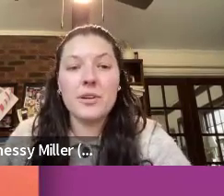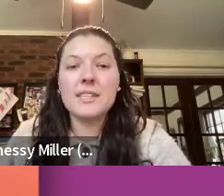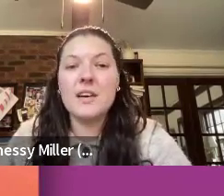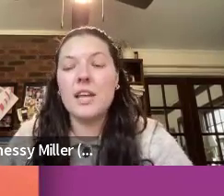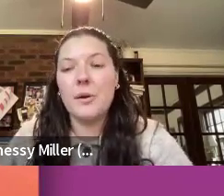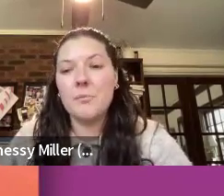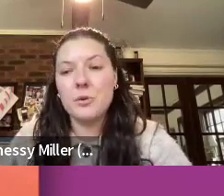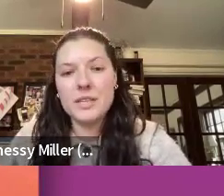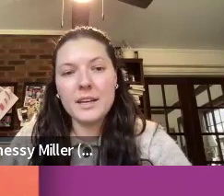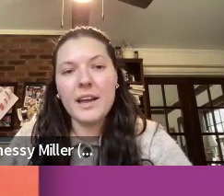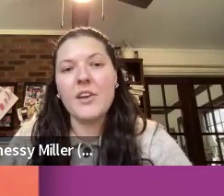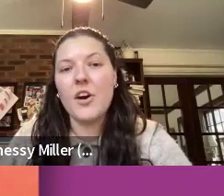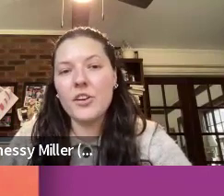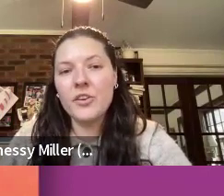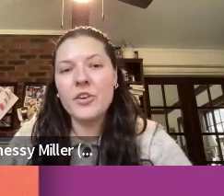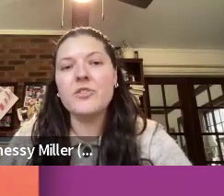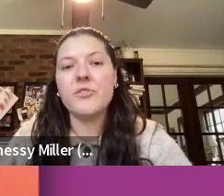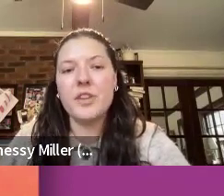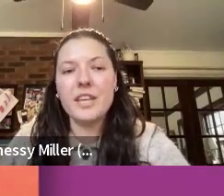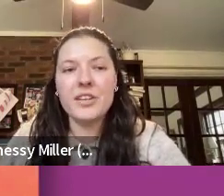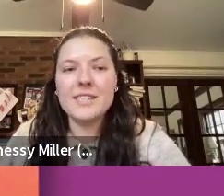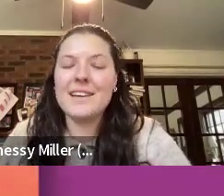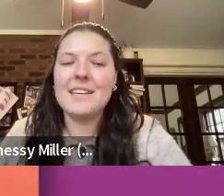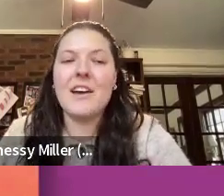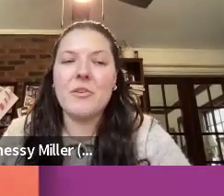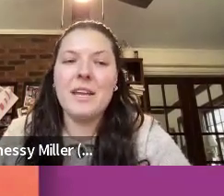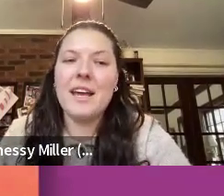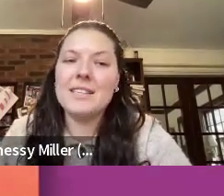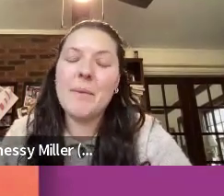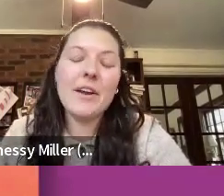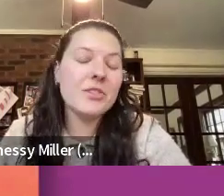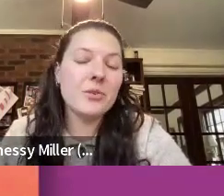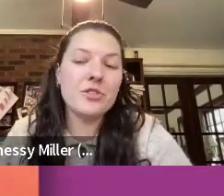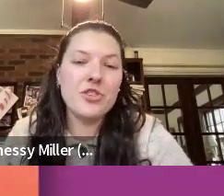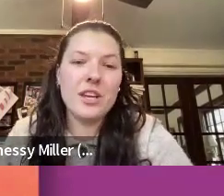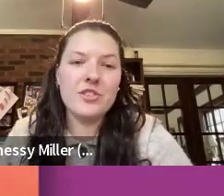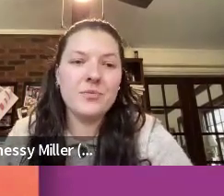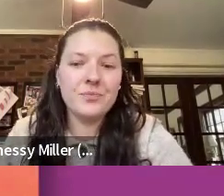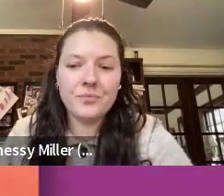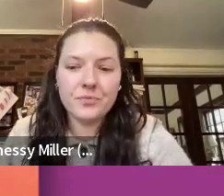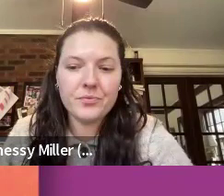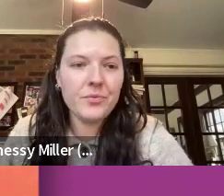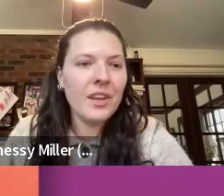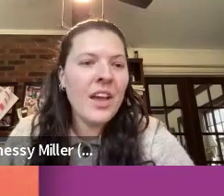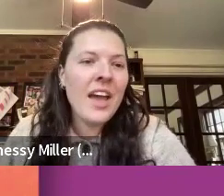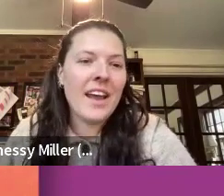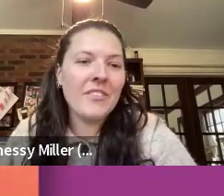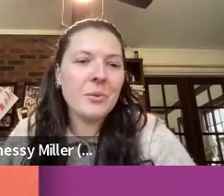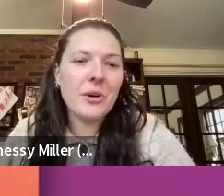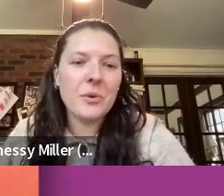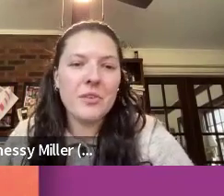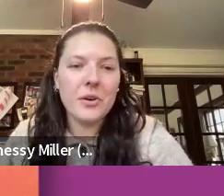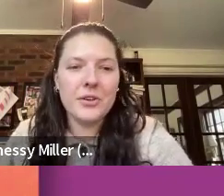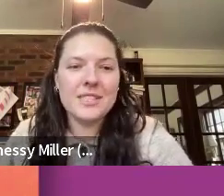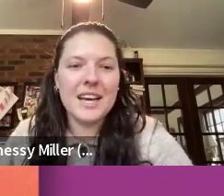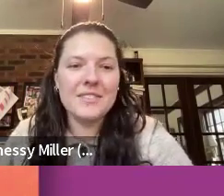the importance of allowing music and art to freely criticize a government and inspire social change. And